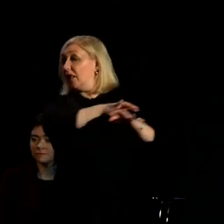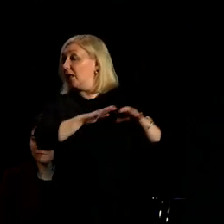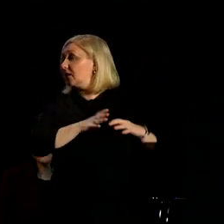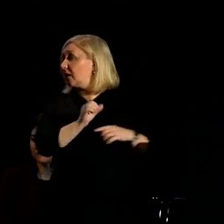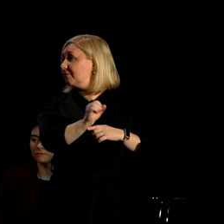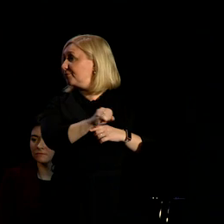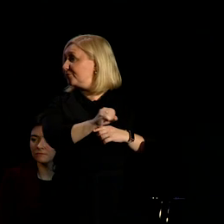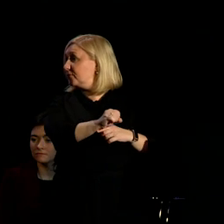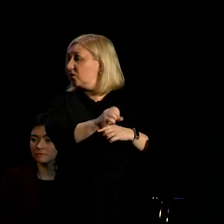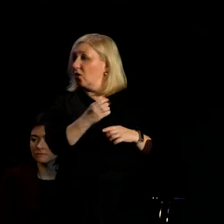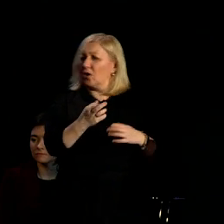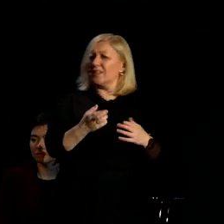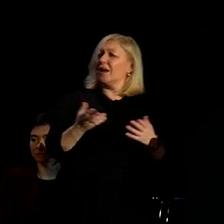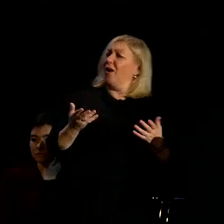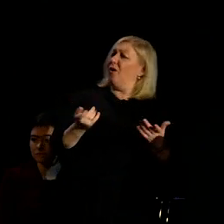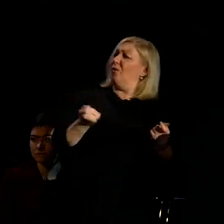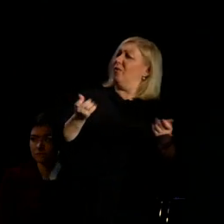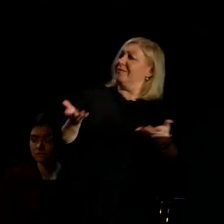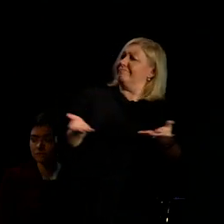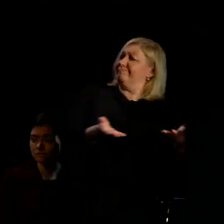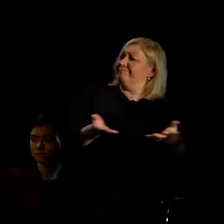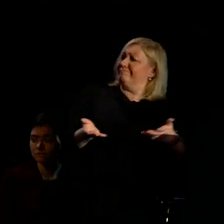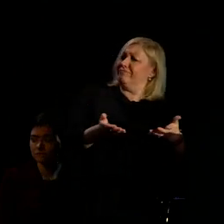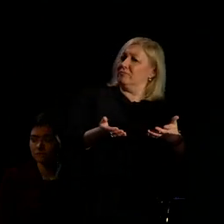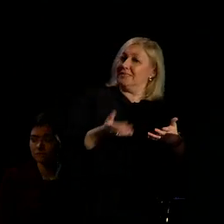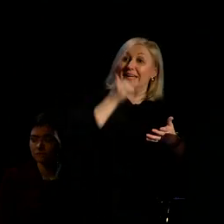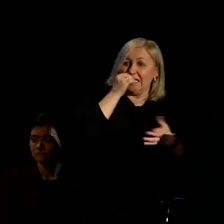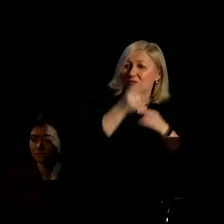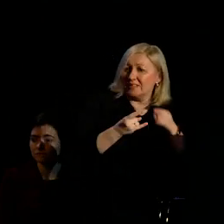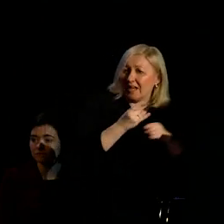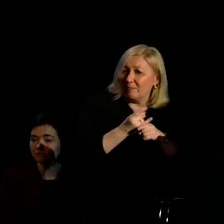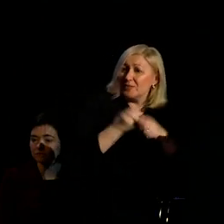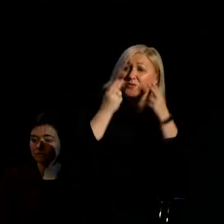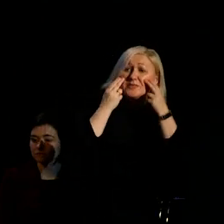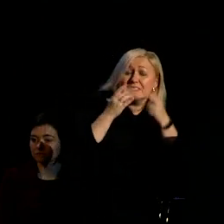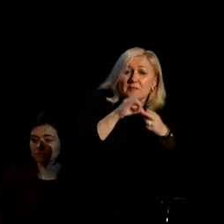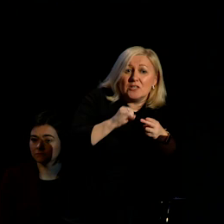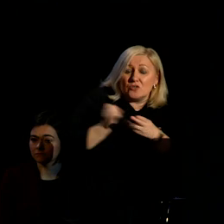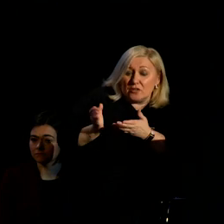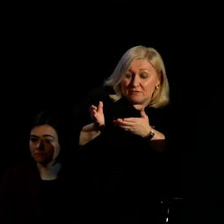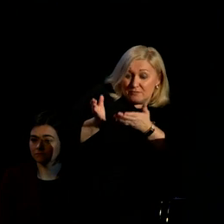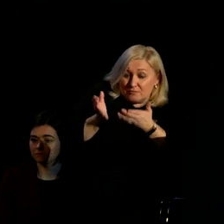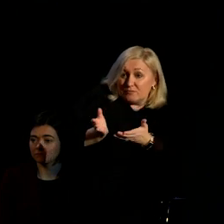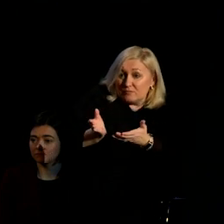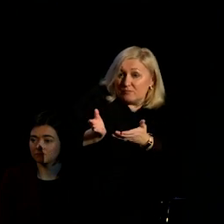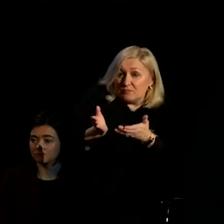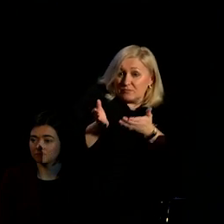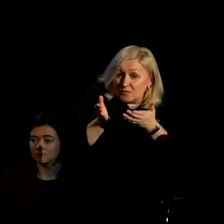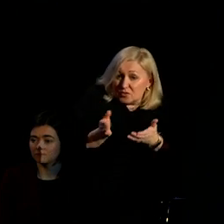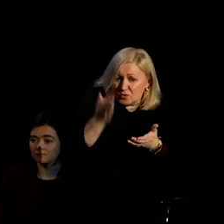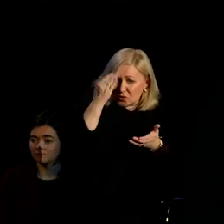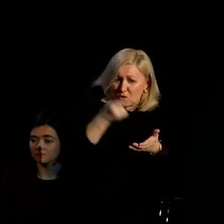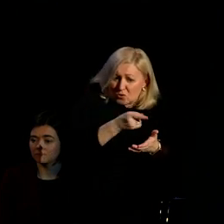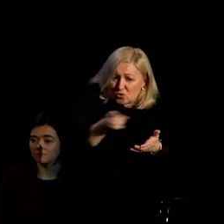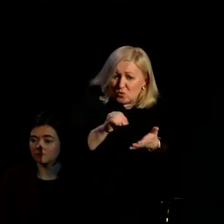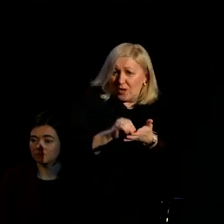who facilitated in it. We must ensure that every generation appreciates the shelter that a shared commitment